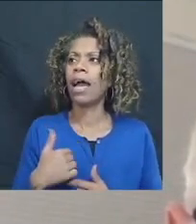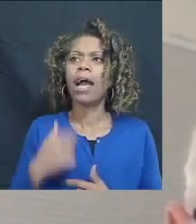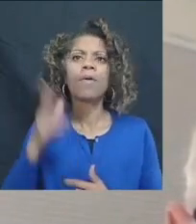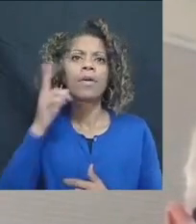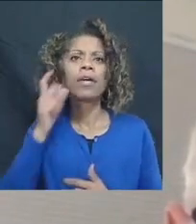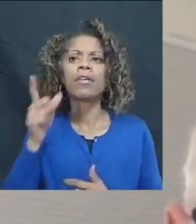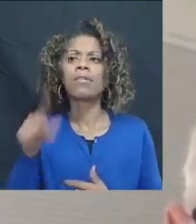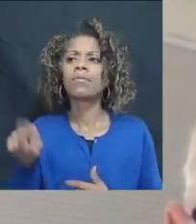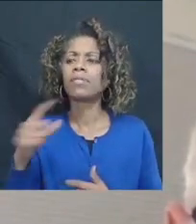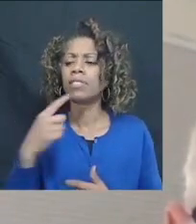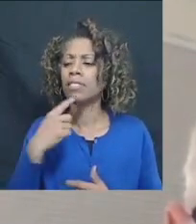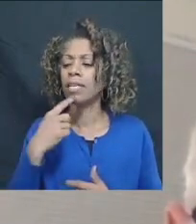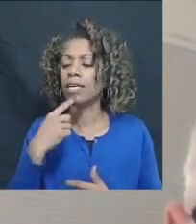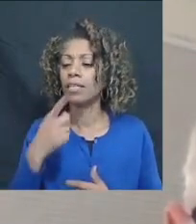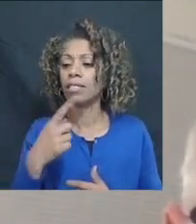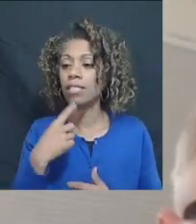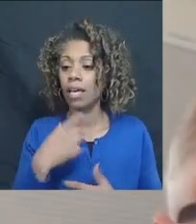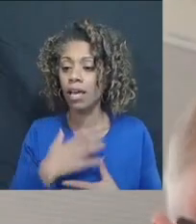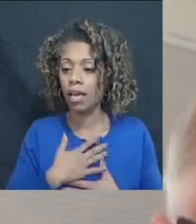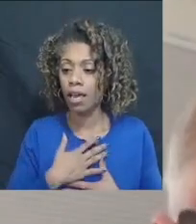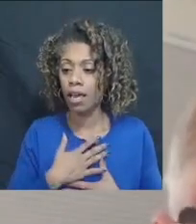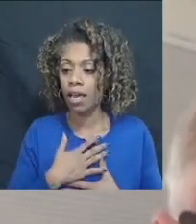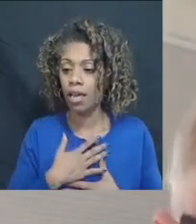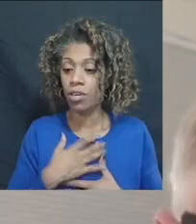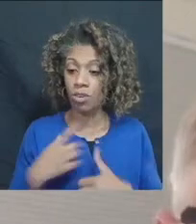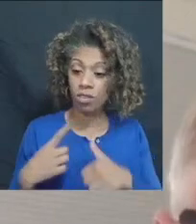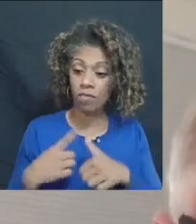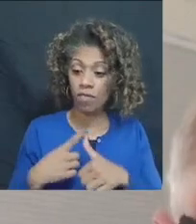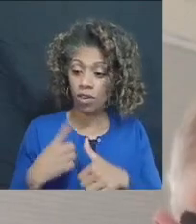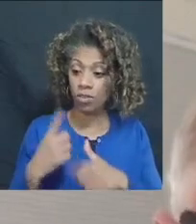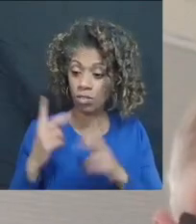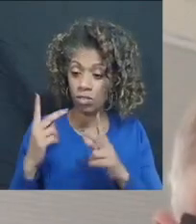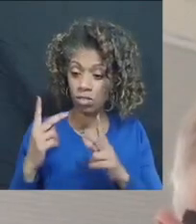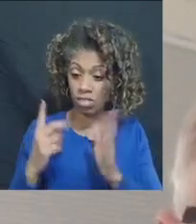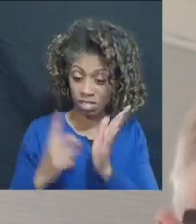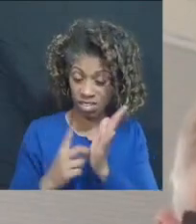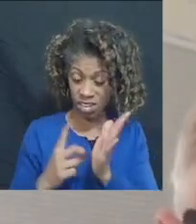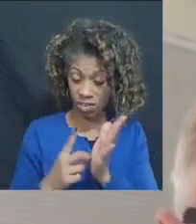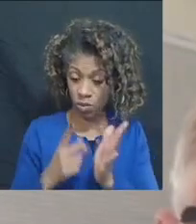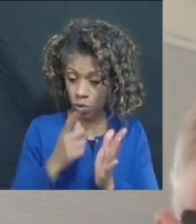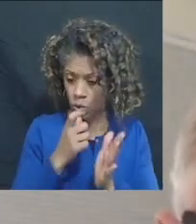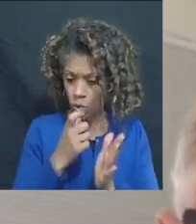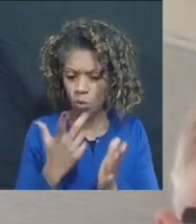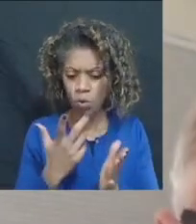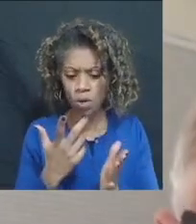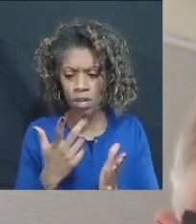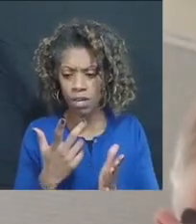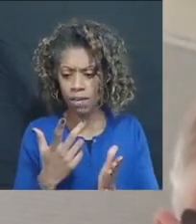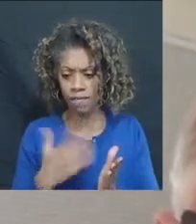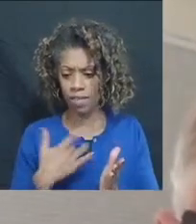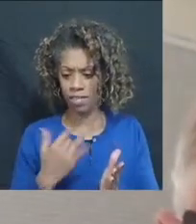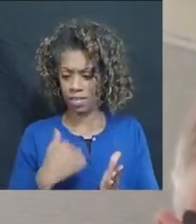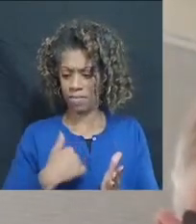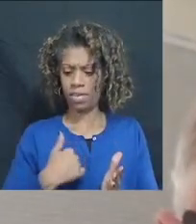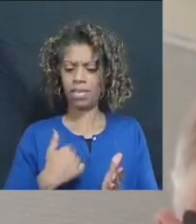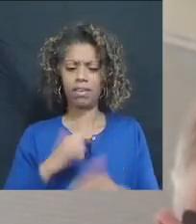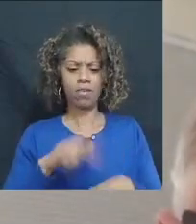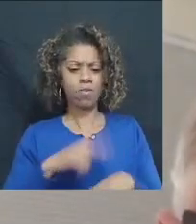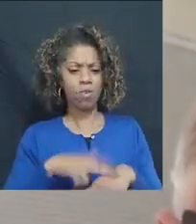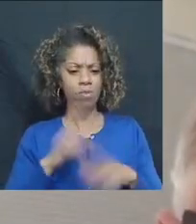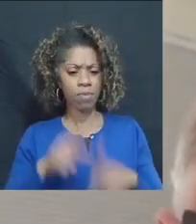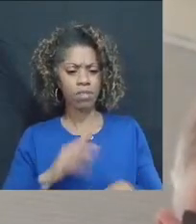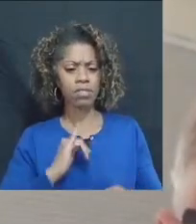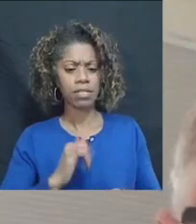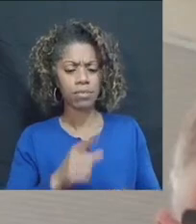first physician that's treated us like human beings. Treating them with respect then led to them trusting